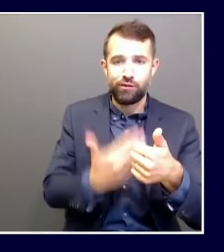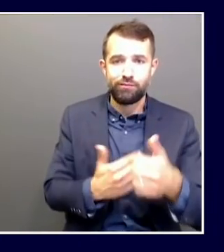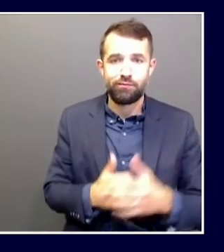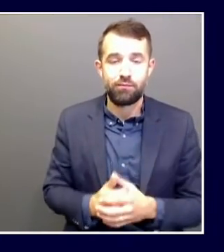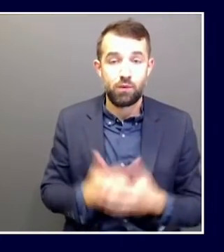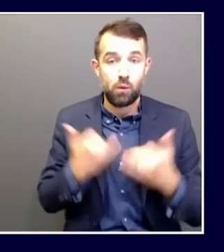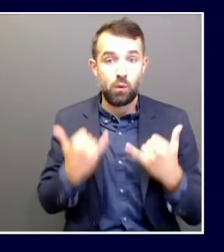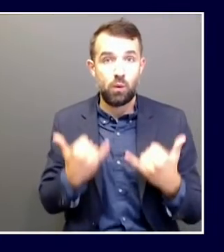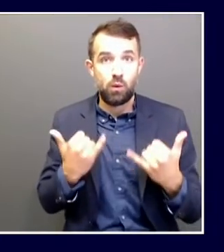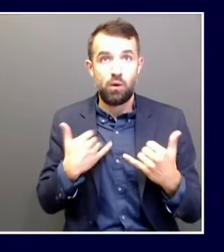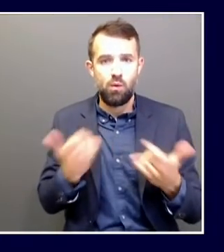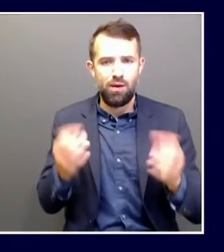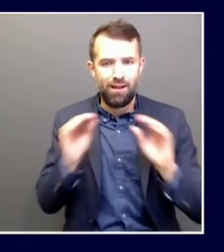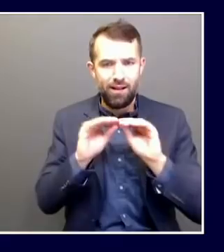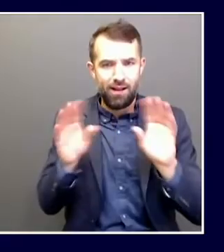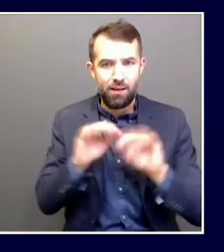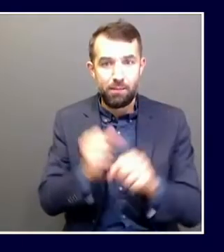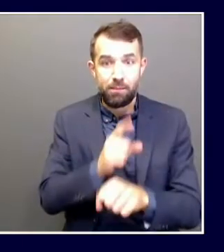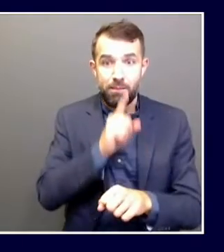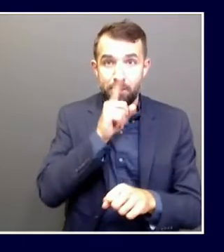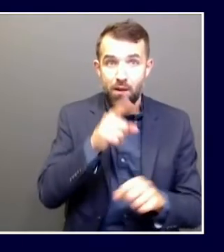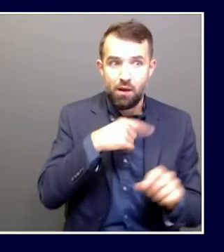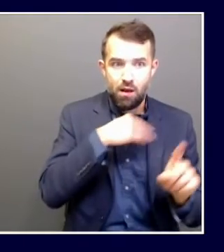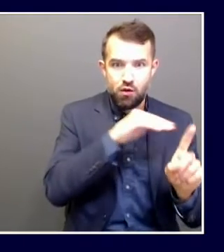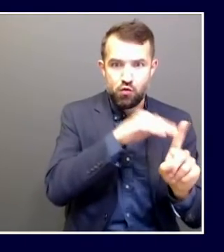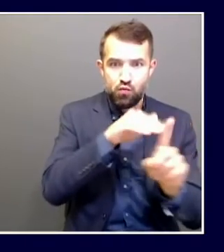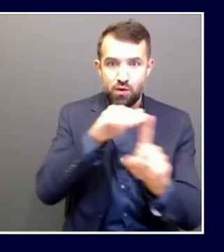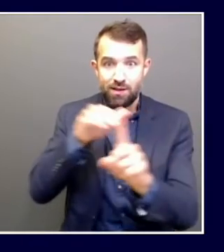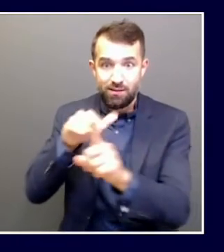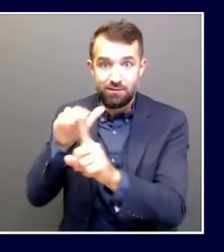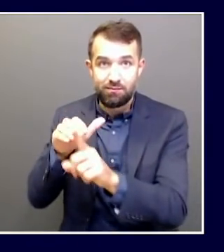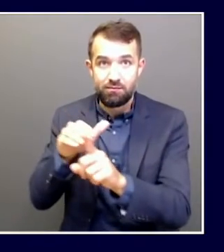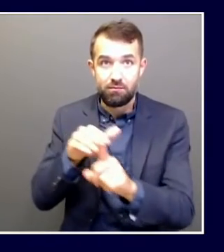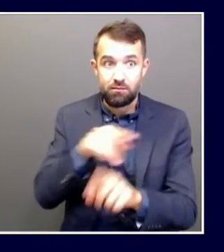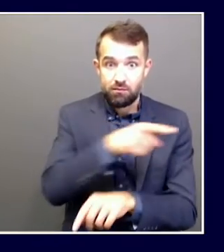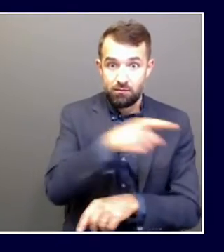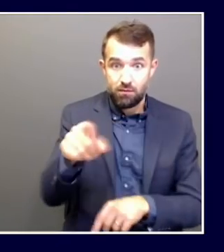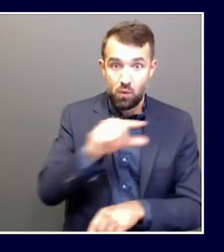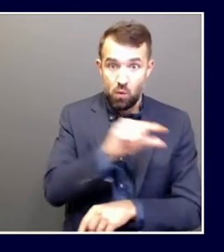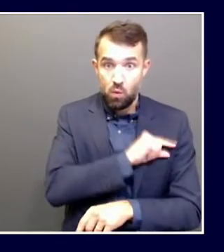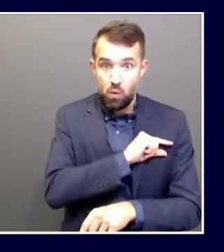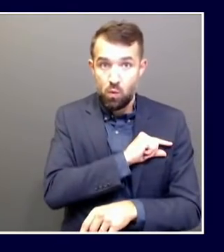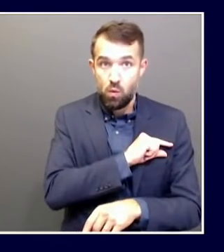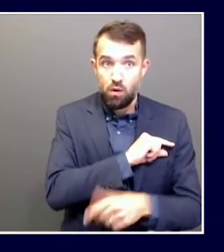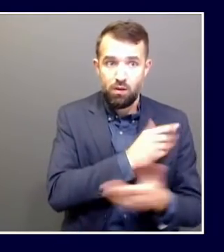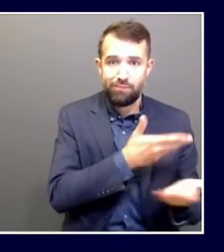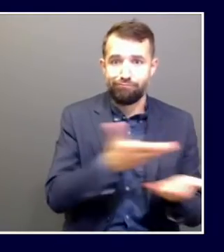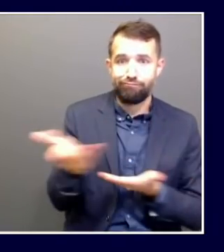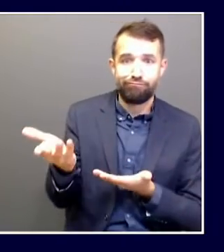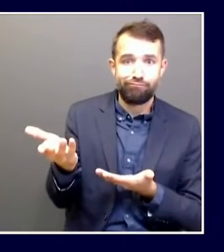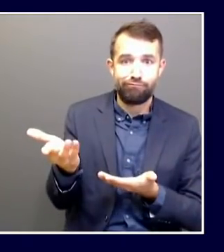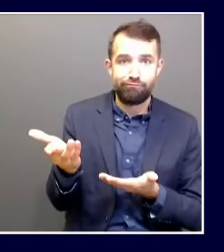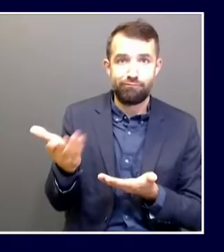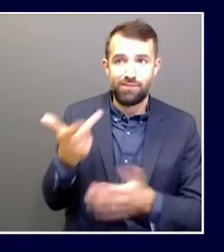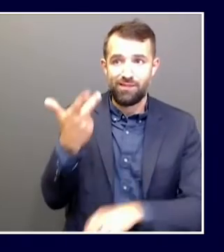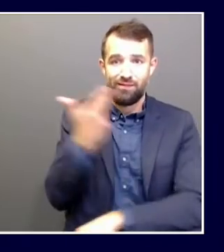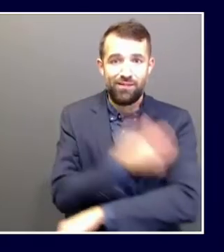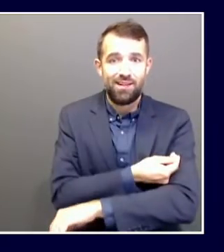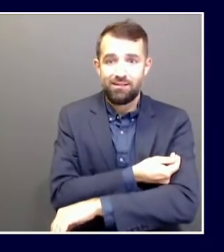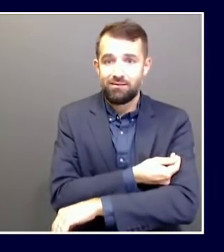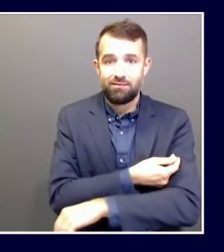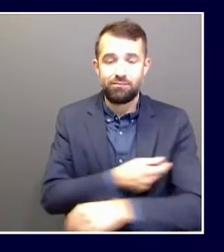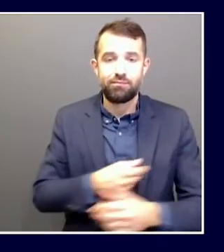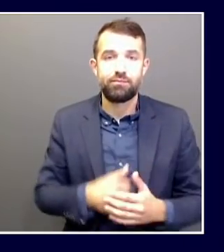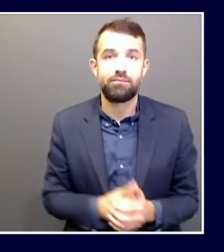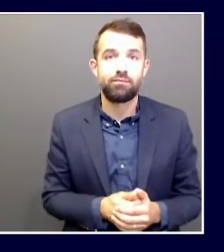signal even further. We've also been working with providers, particularly those who are in long-term care facilities, nursing